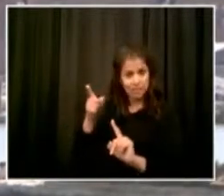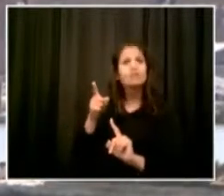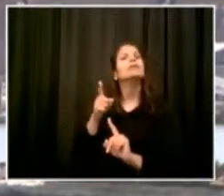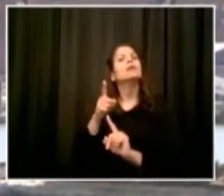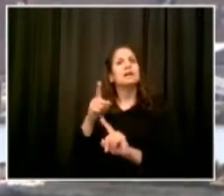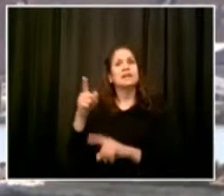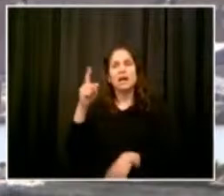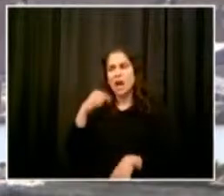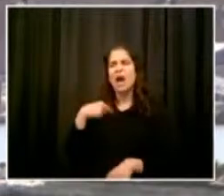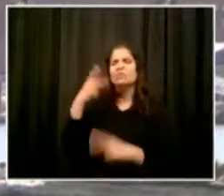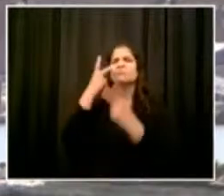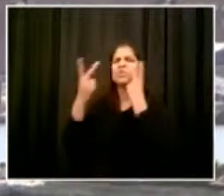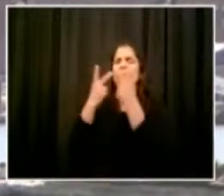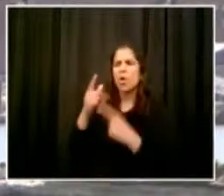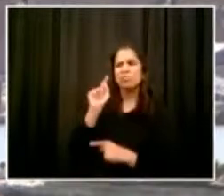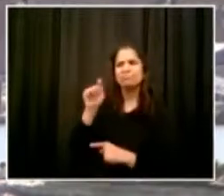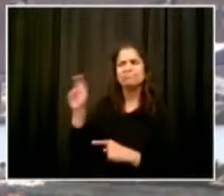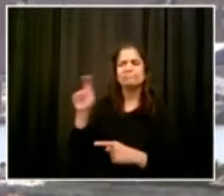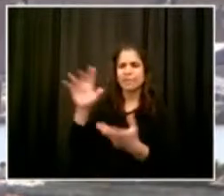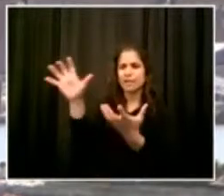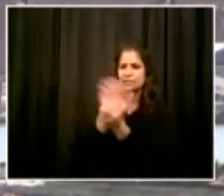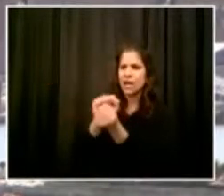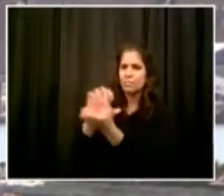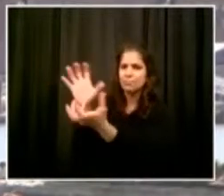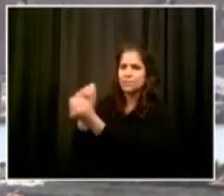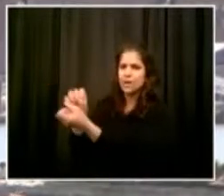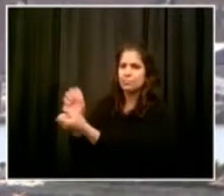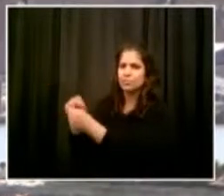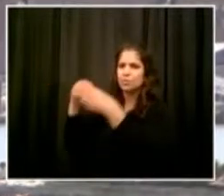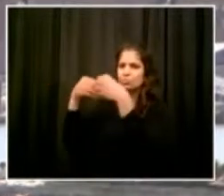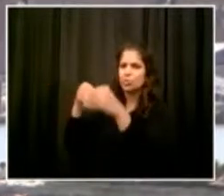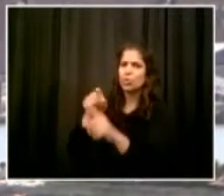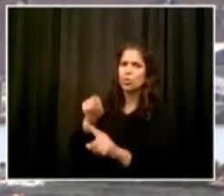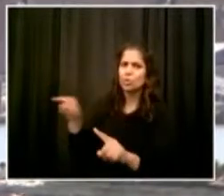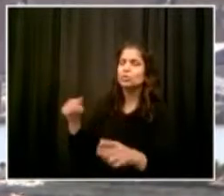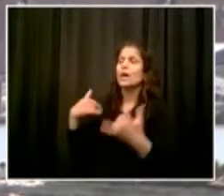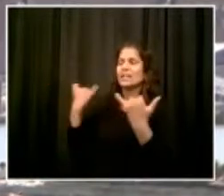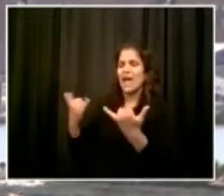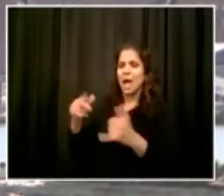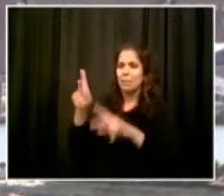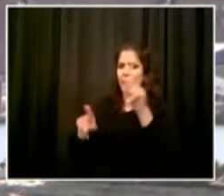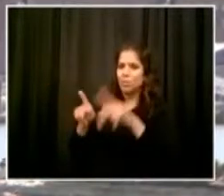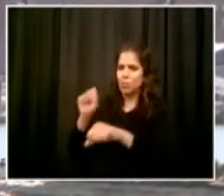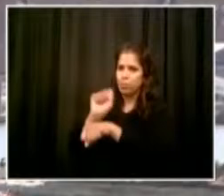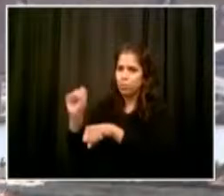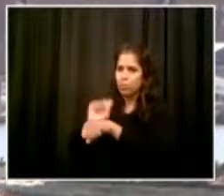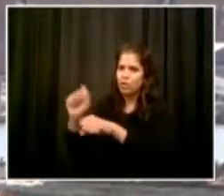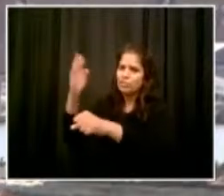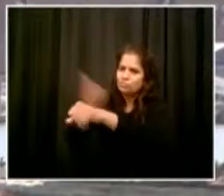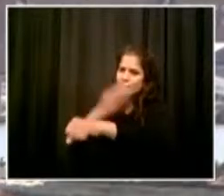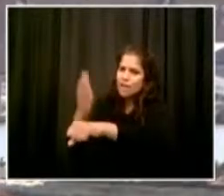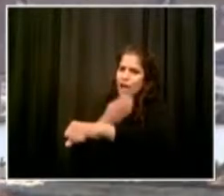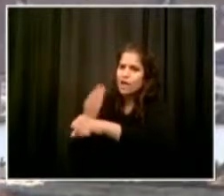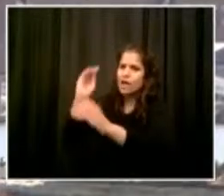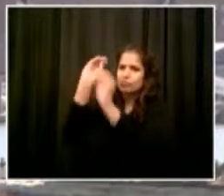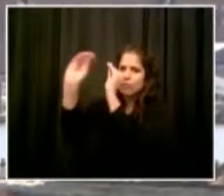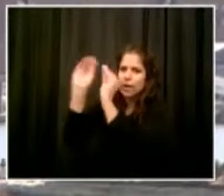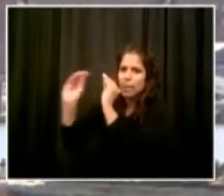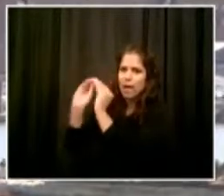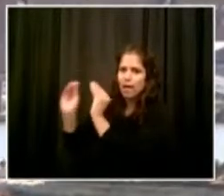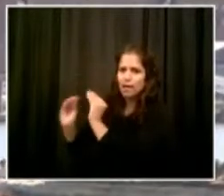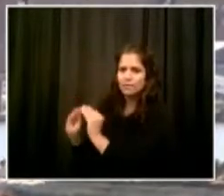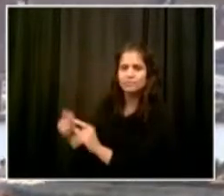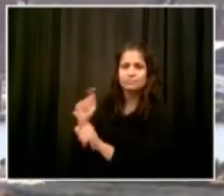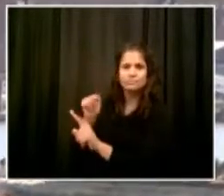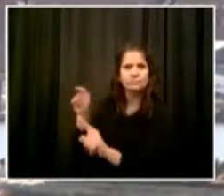small business owners in the Bronx, and we have a specific plan to get them direct grants and support. I think some of the